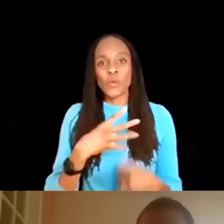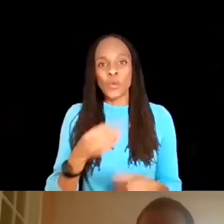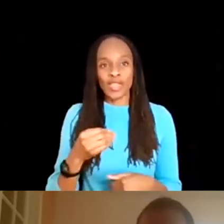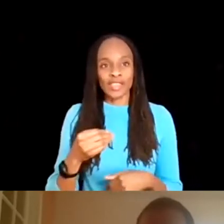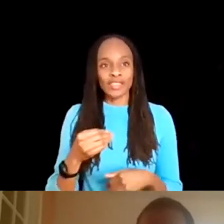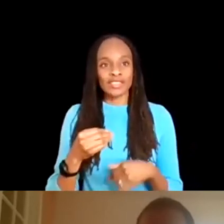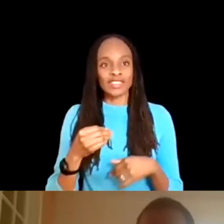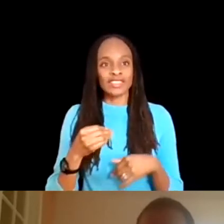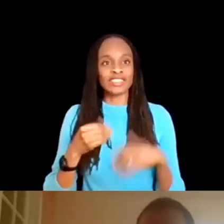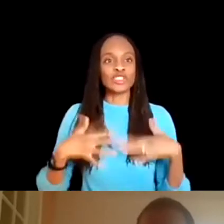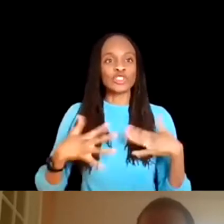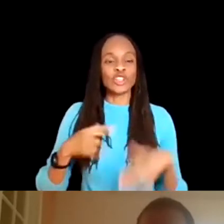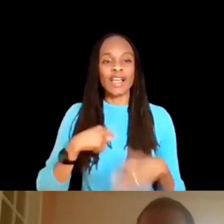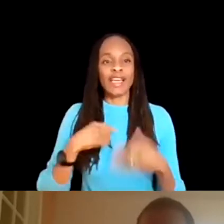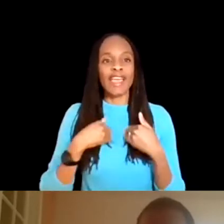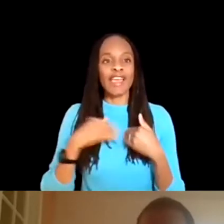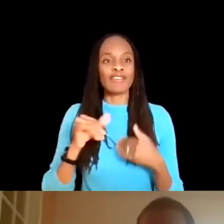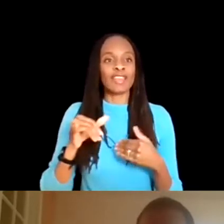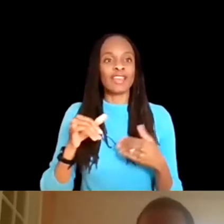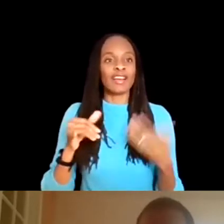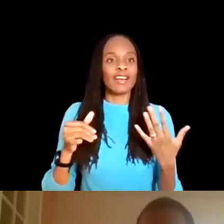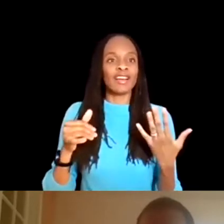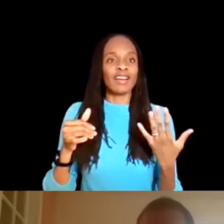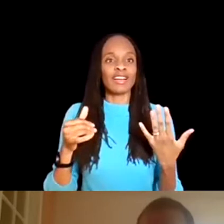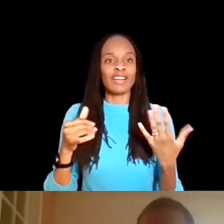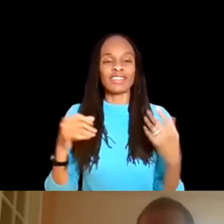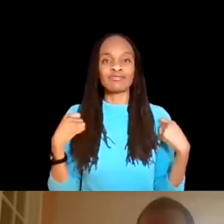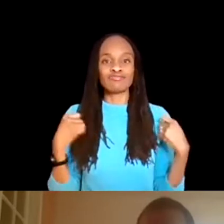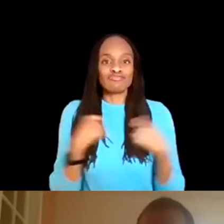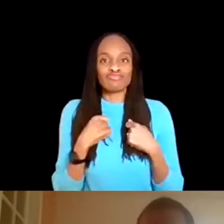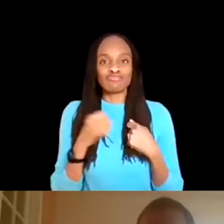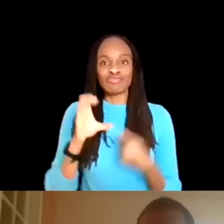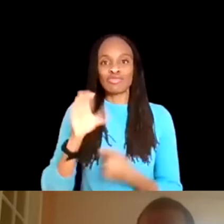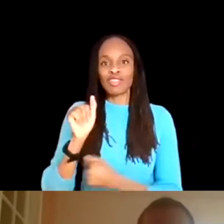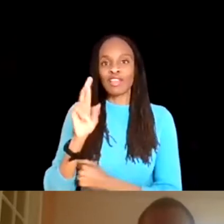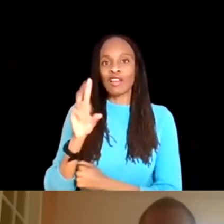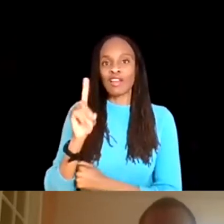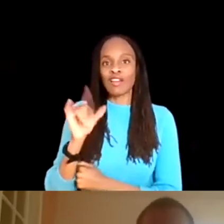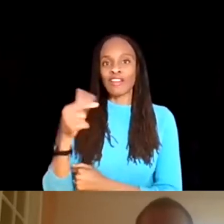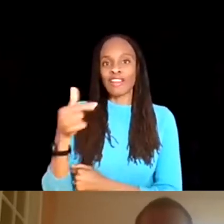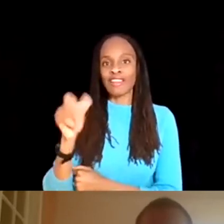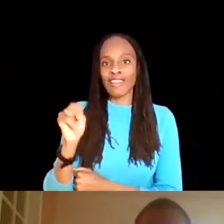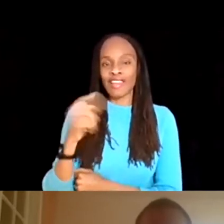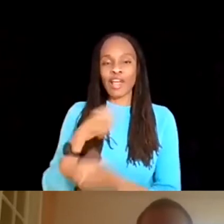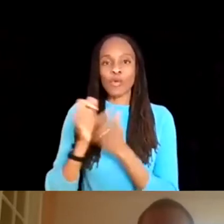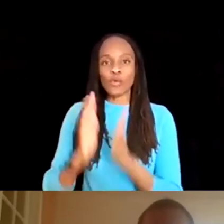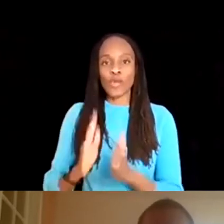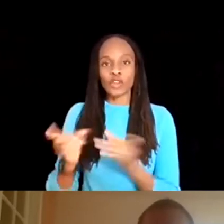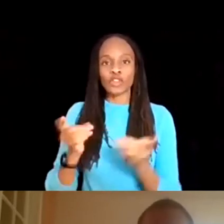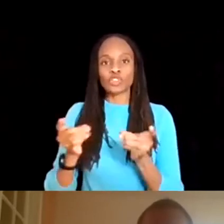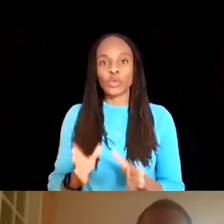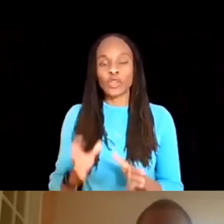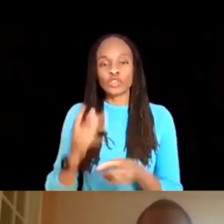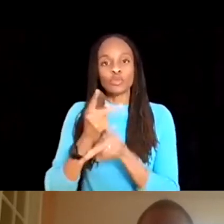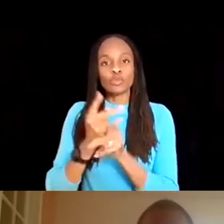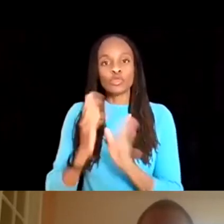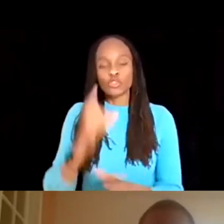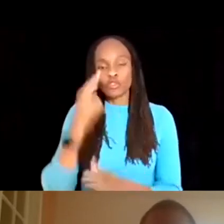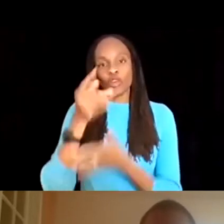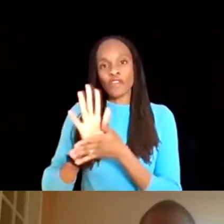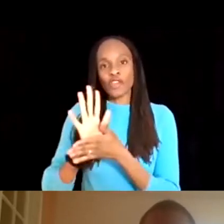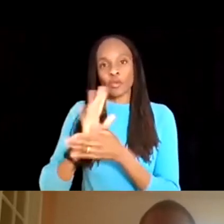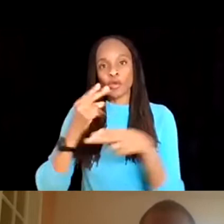I think I'm wearing like a wrapper little cardigan. I'm a writer, director, producer of film called